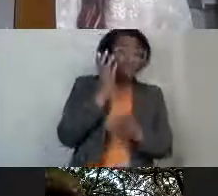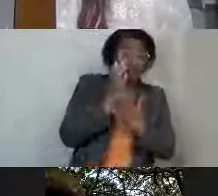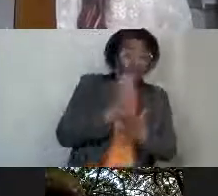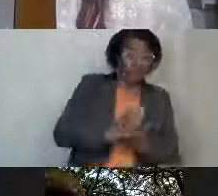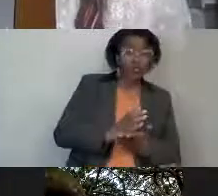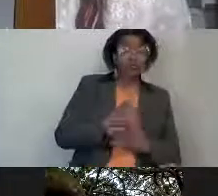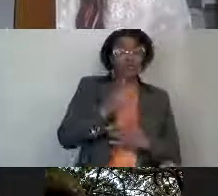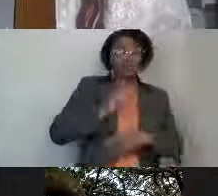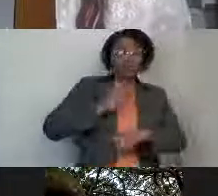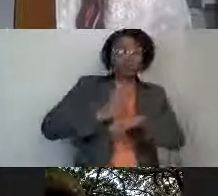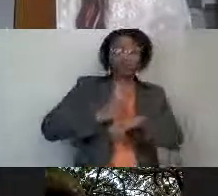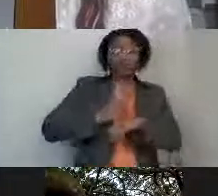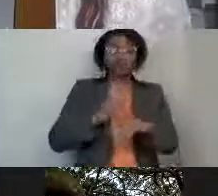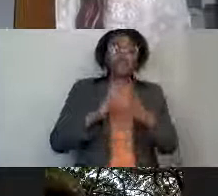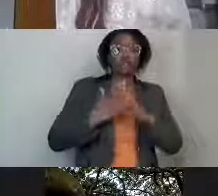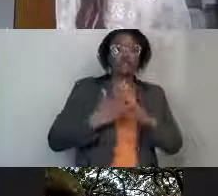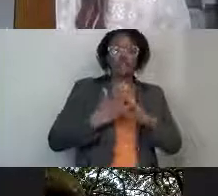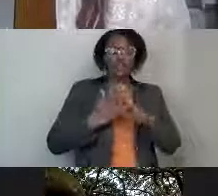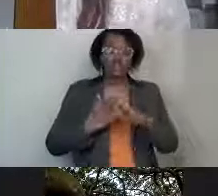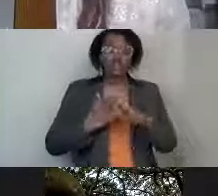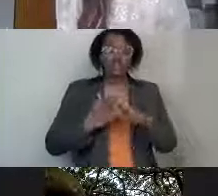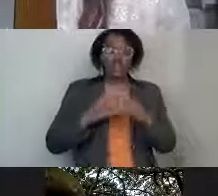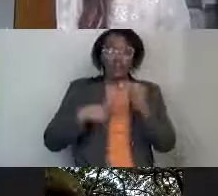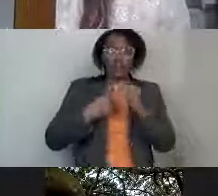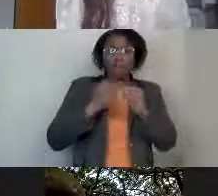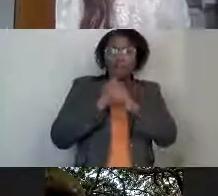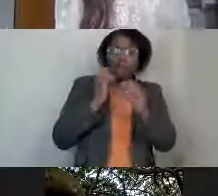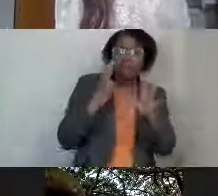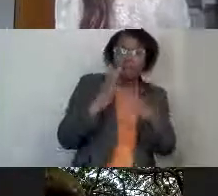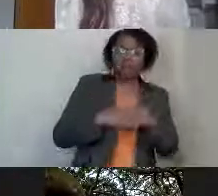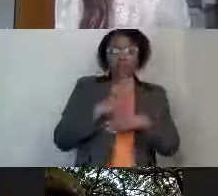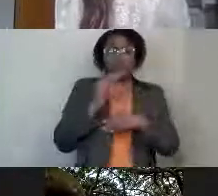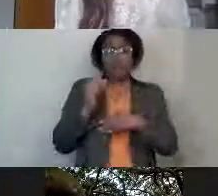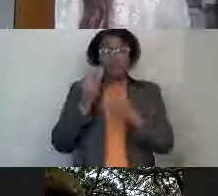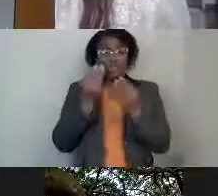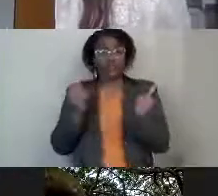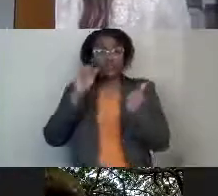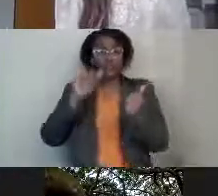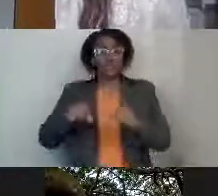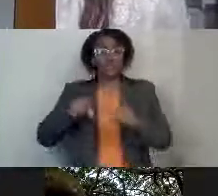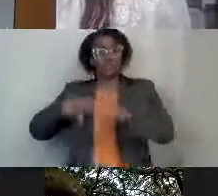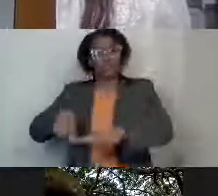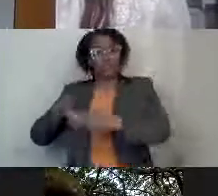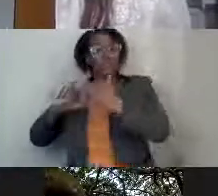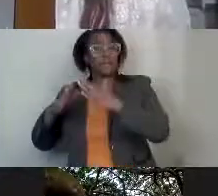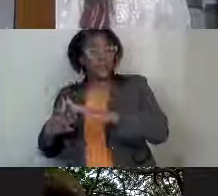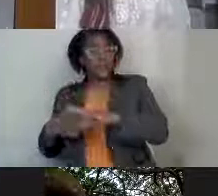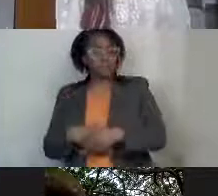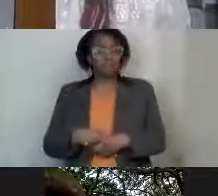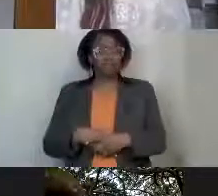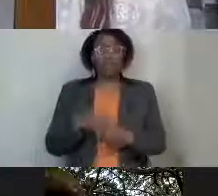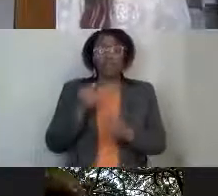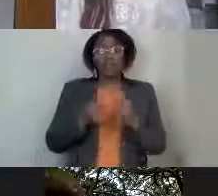build up community understandings of violence and community-based solutions. And then the last slide